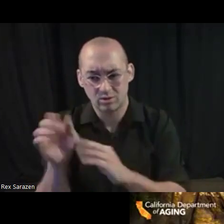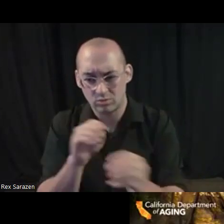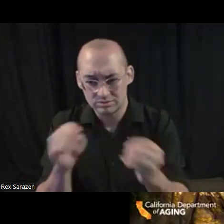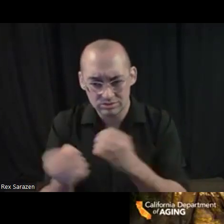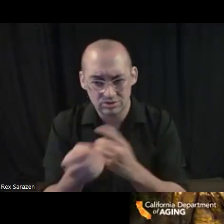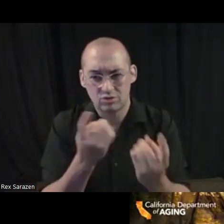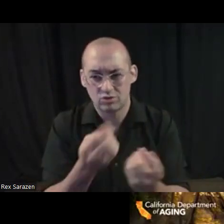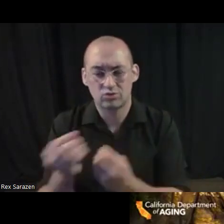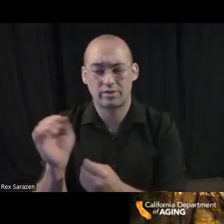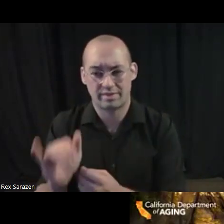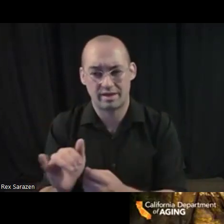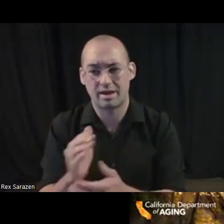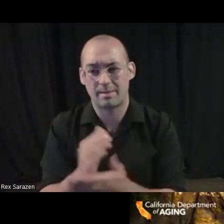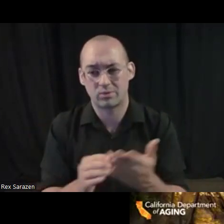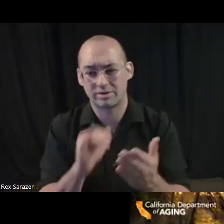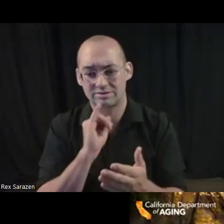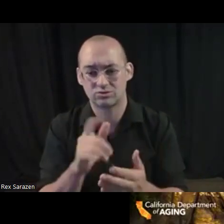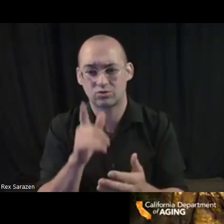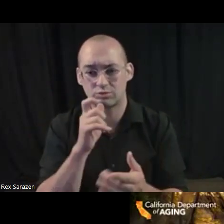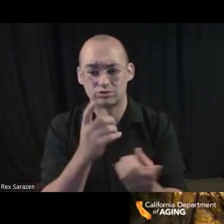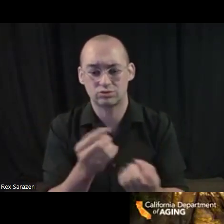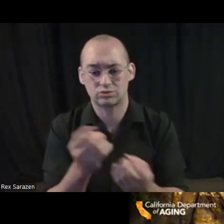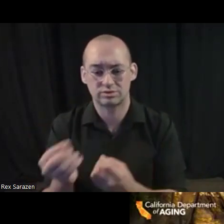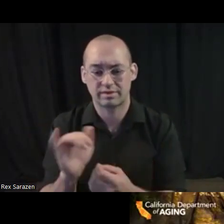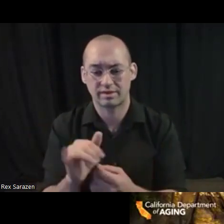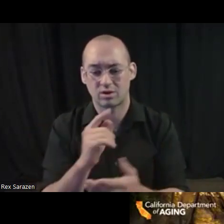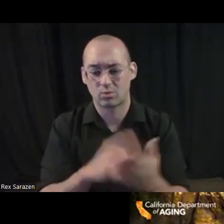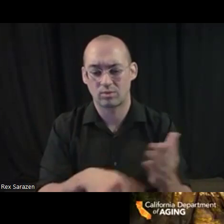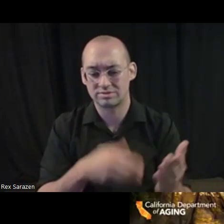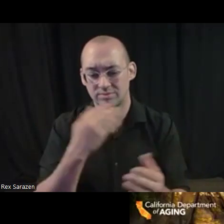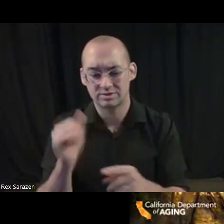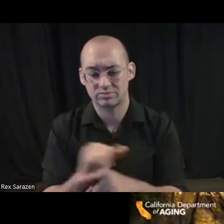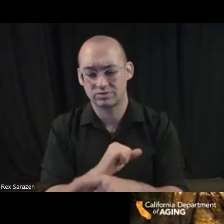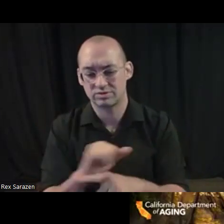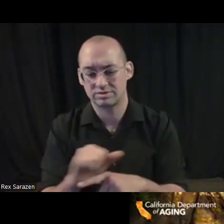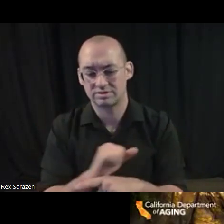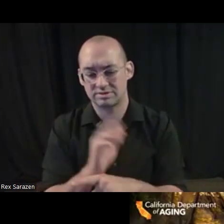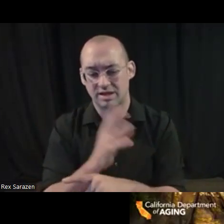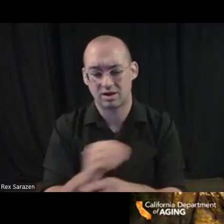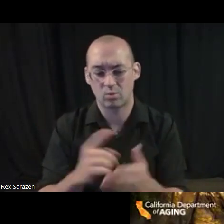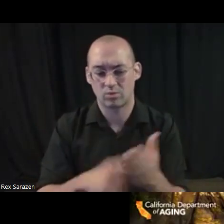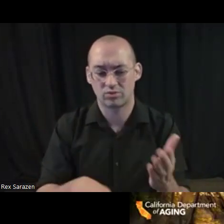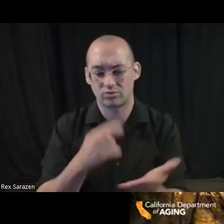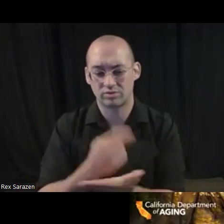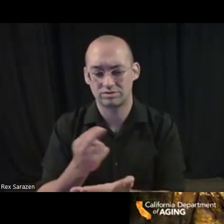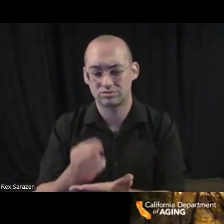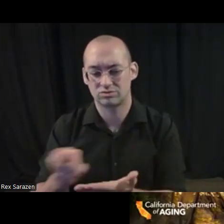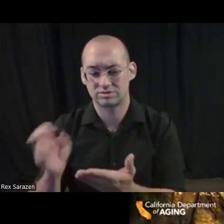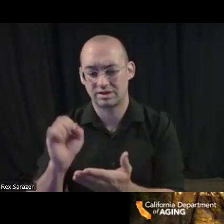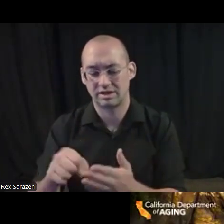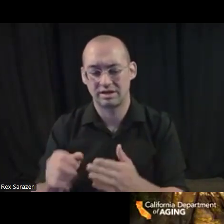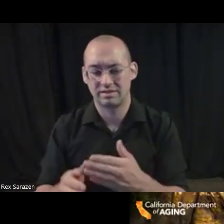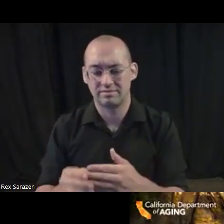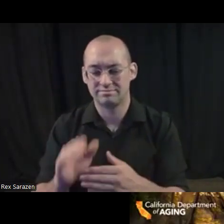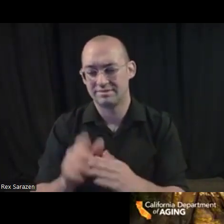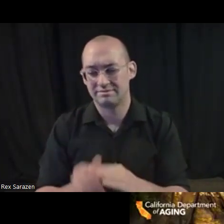this work. So part of it is like, who's doing it? What are the best practices? And then what are the resources that could be leveraged